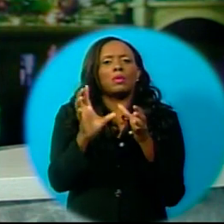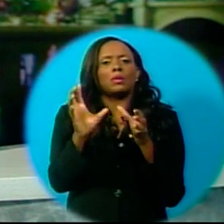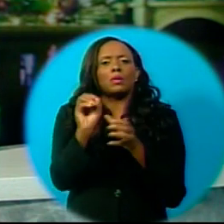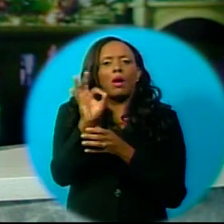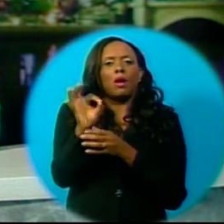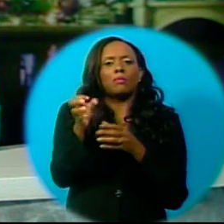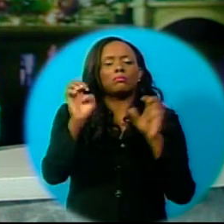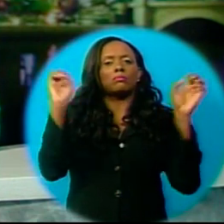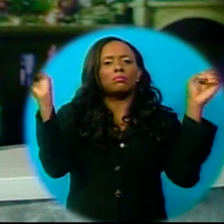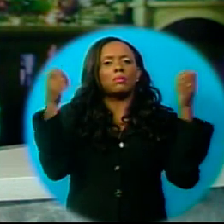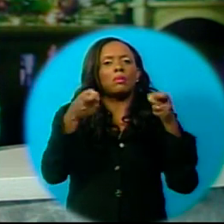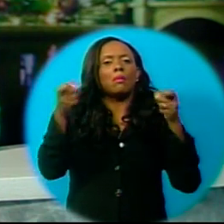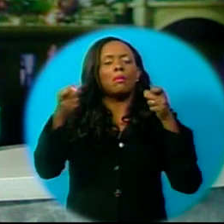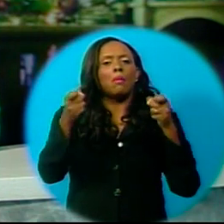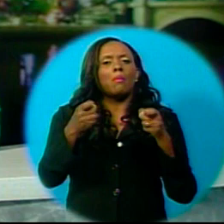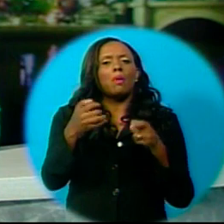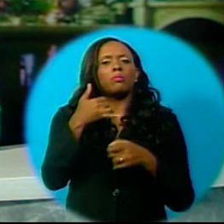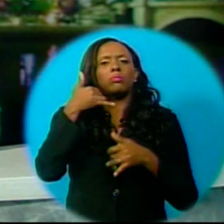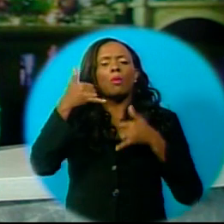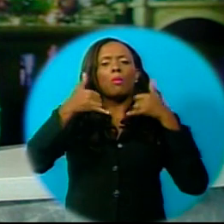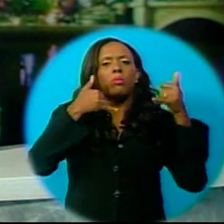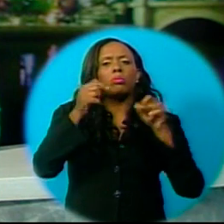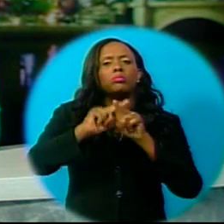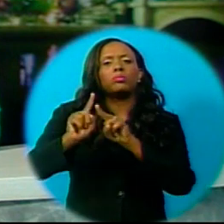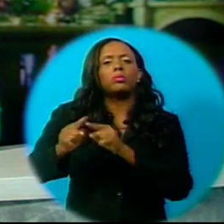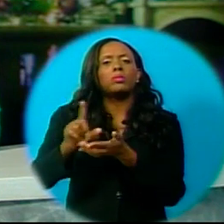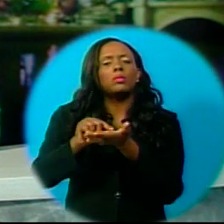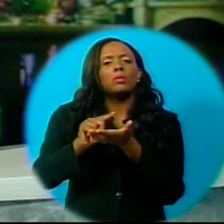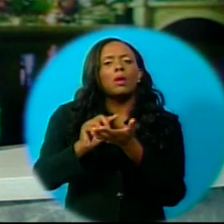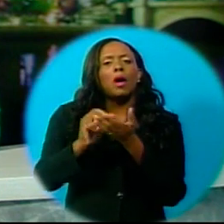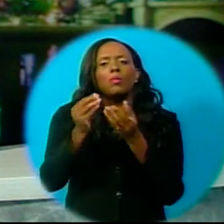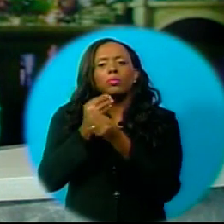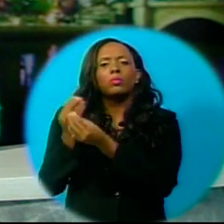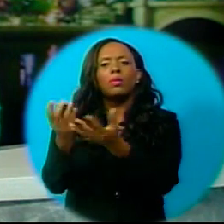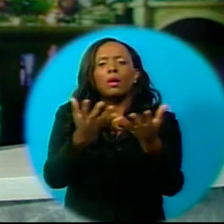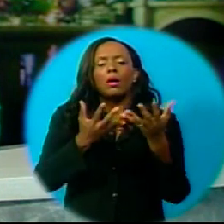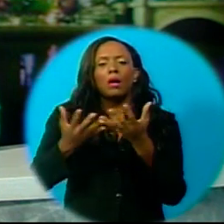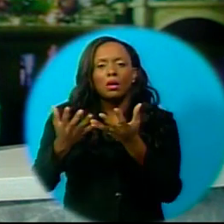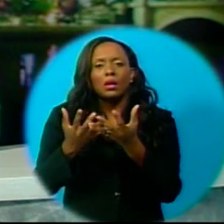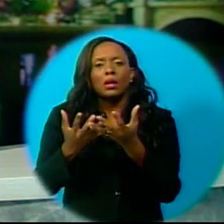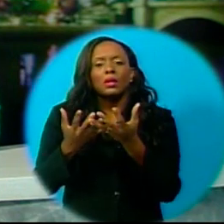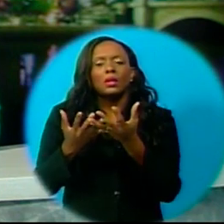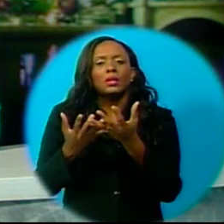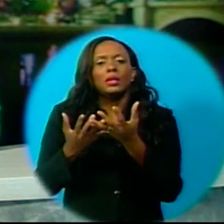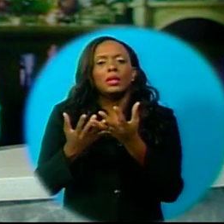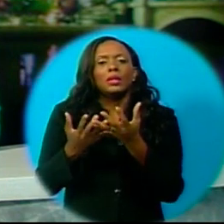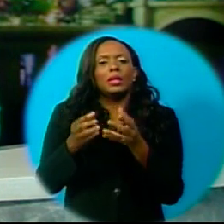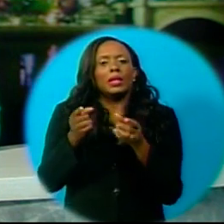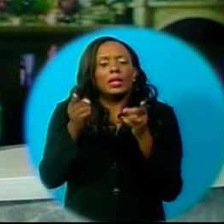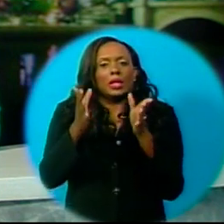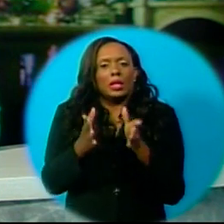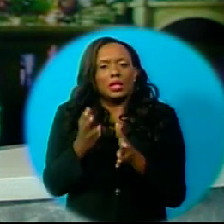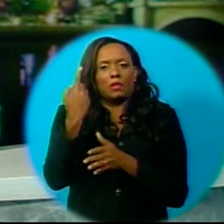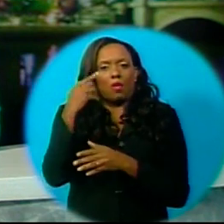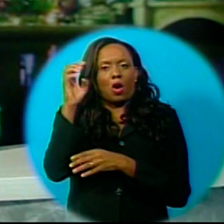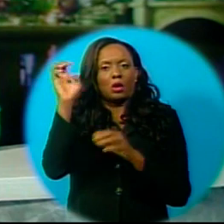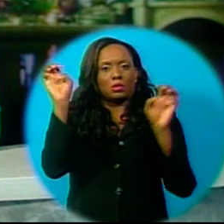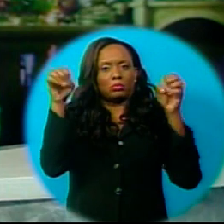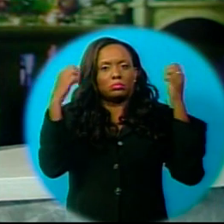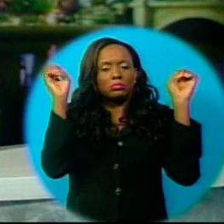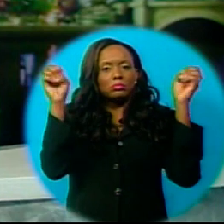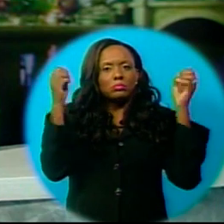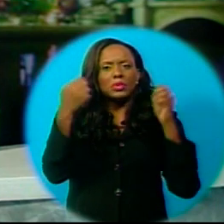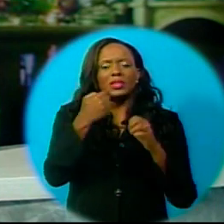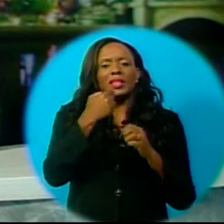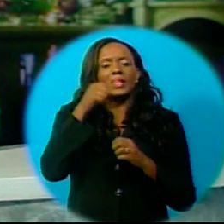provide updates and comment on Barbados's readiness for such activities. According to Acting Director Kerry Hines, emergency